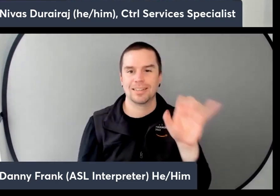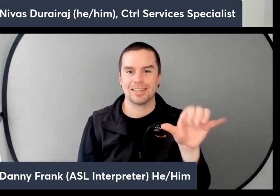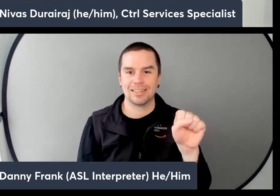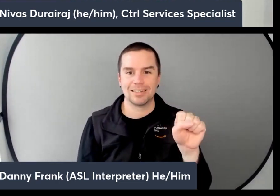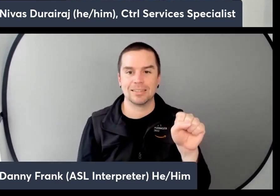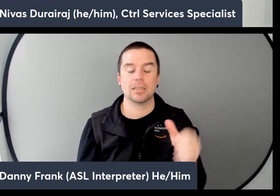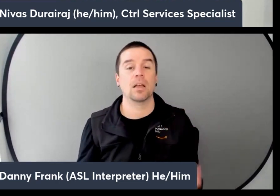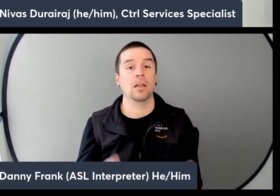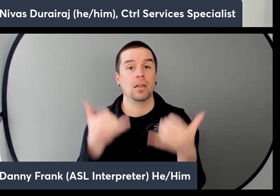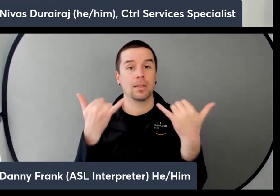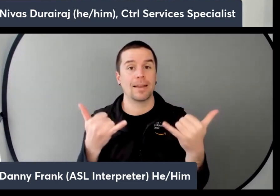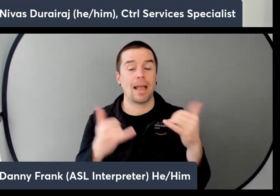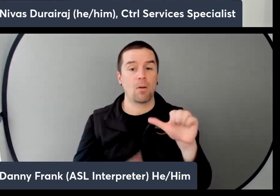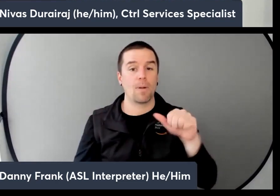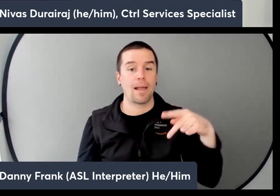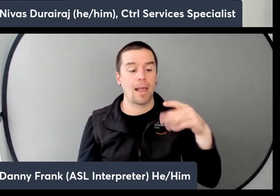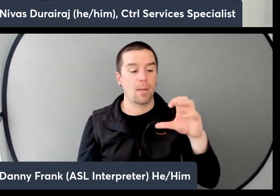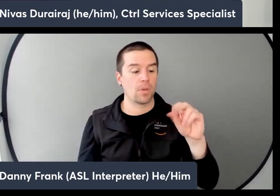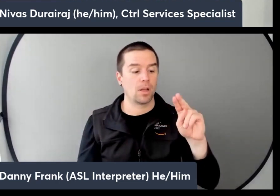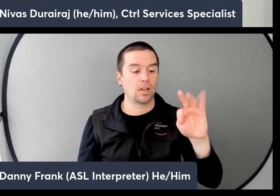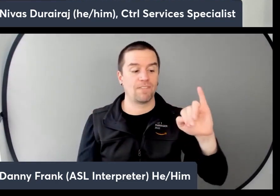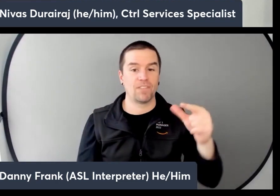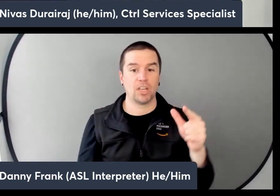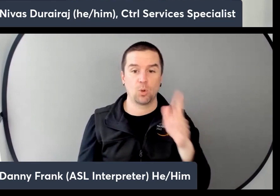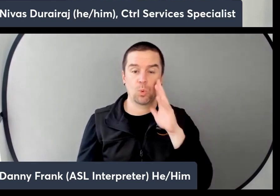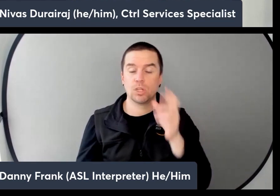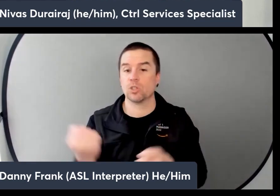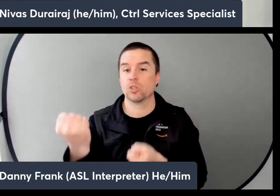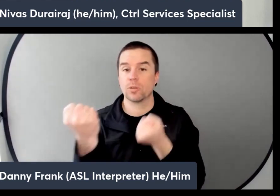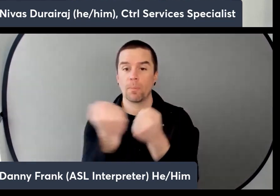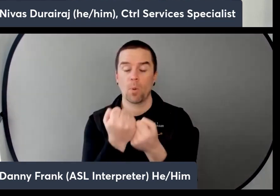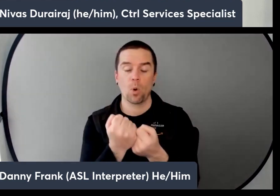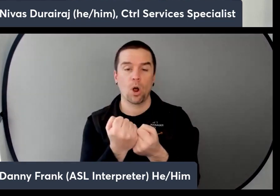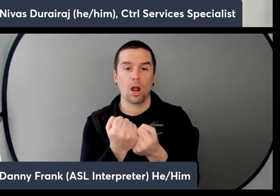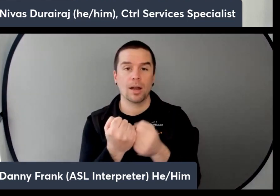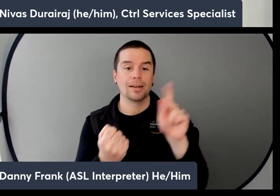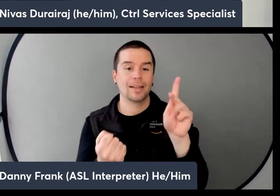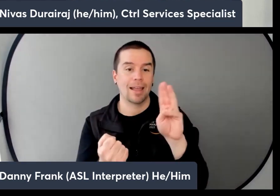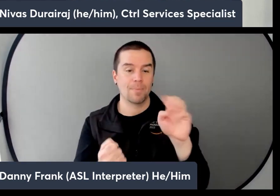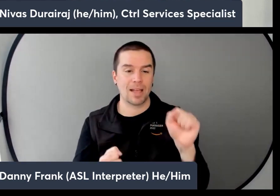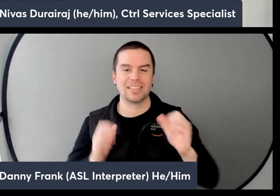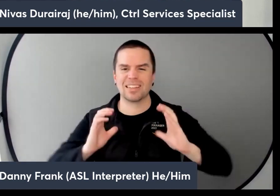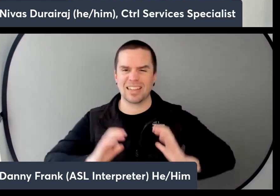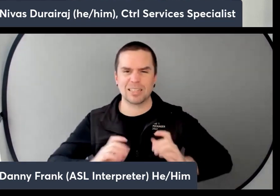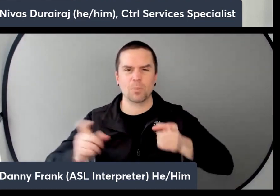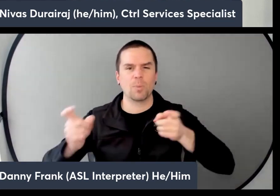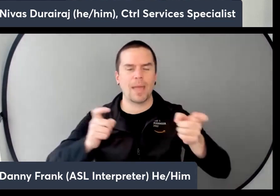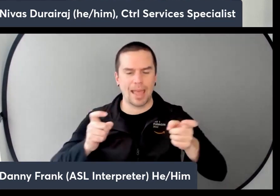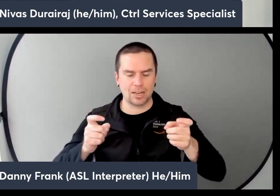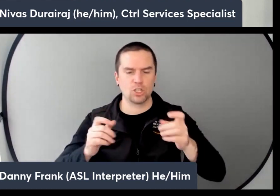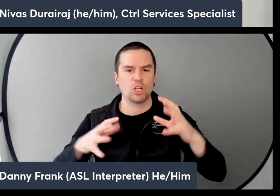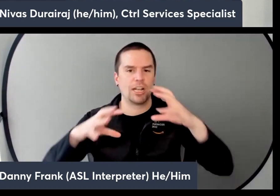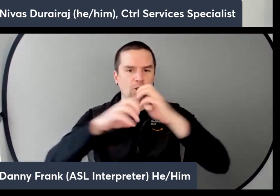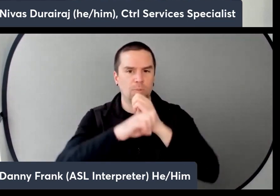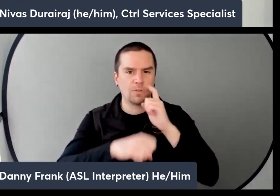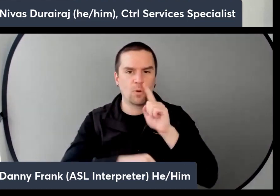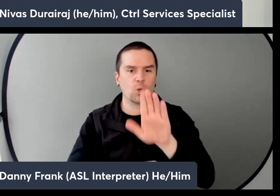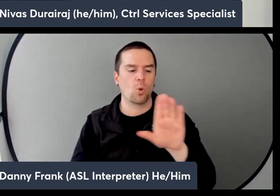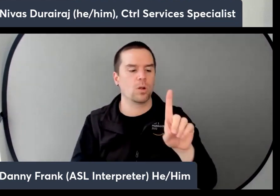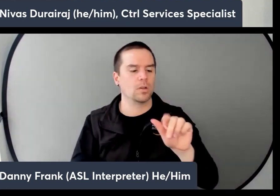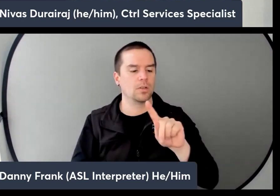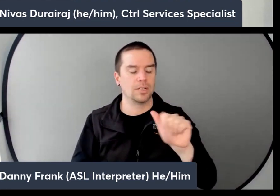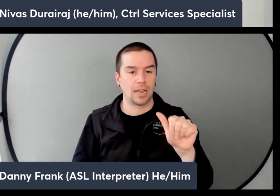AppConfig supports KMS customer managed key encryption for your data. So you can basically add an additional layer